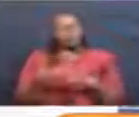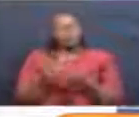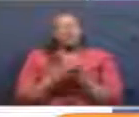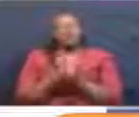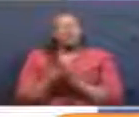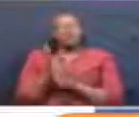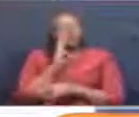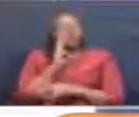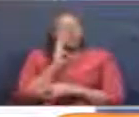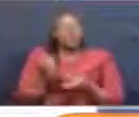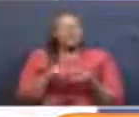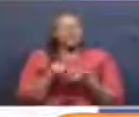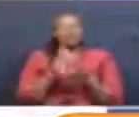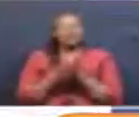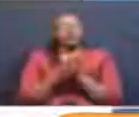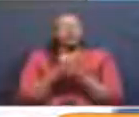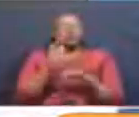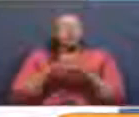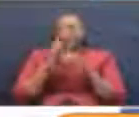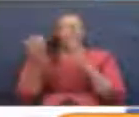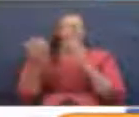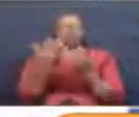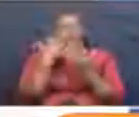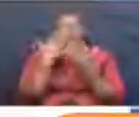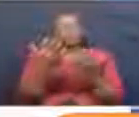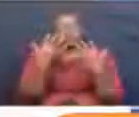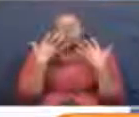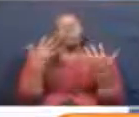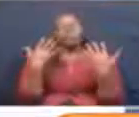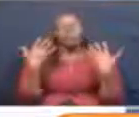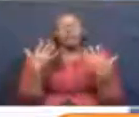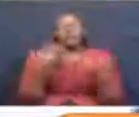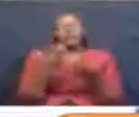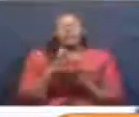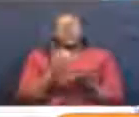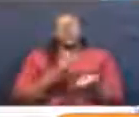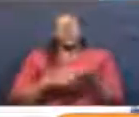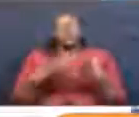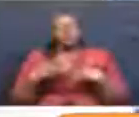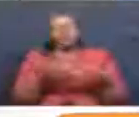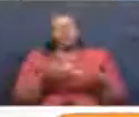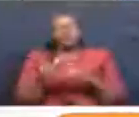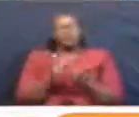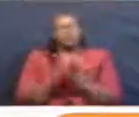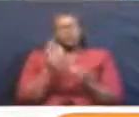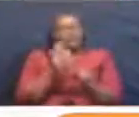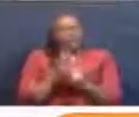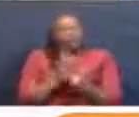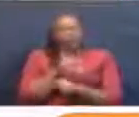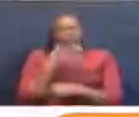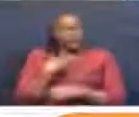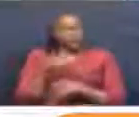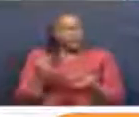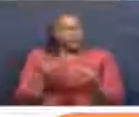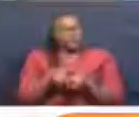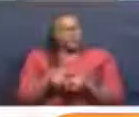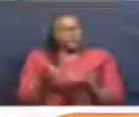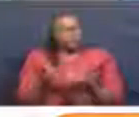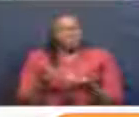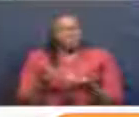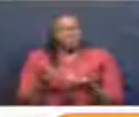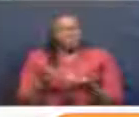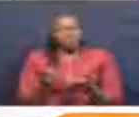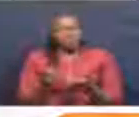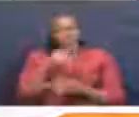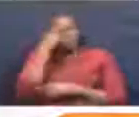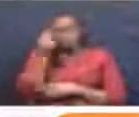suffering without good air? Haven't we seen the people suffering with so much that do we want to get to that point as a country?